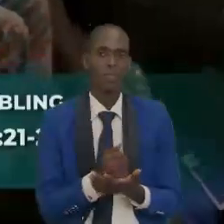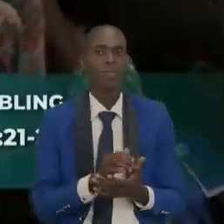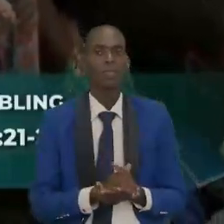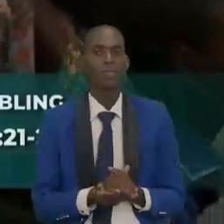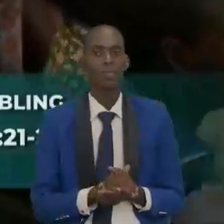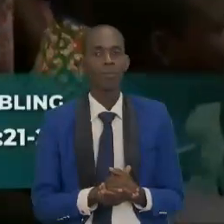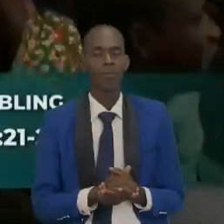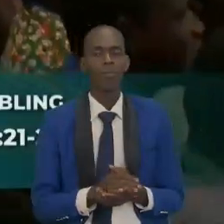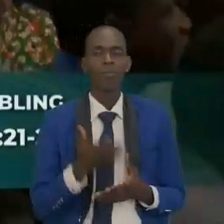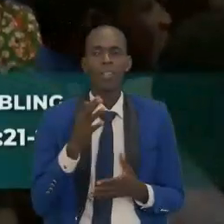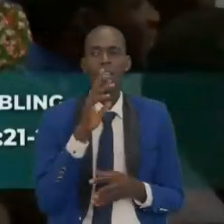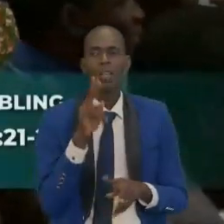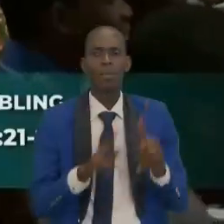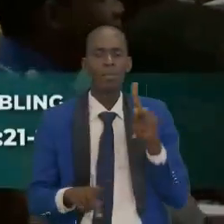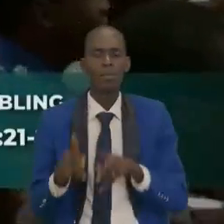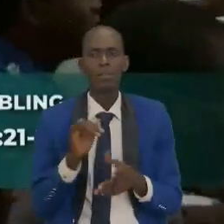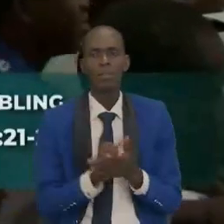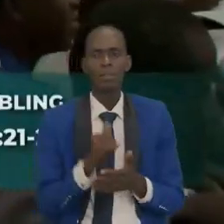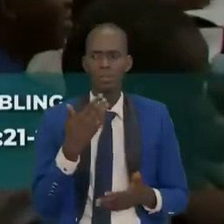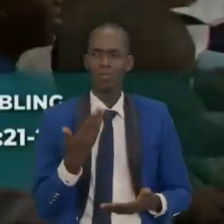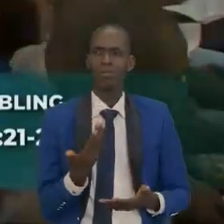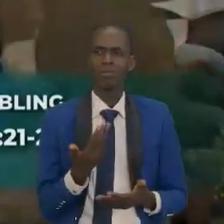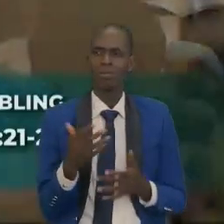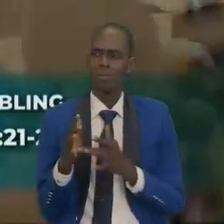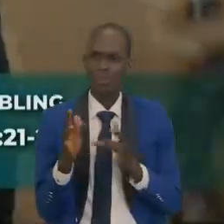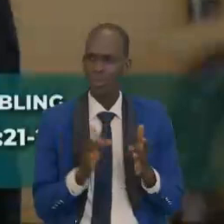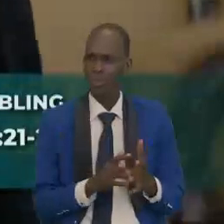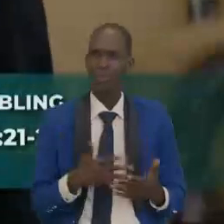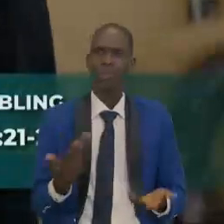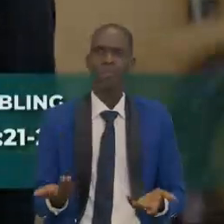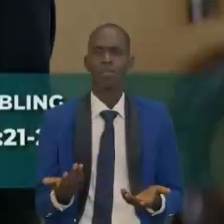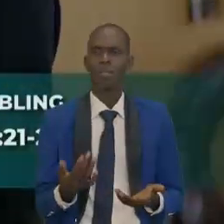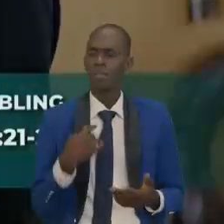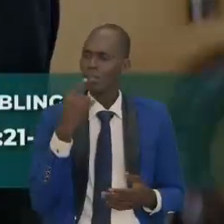there are people that will stay there Jesus what I said is calm